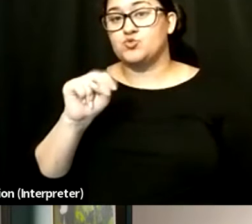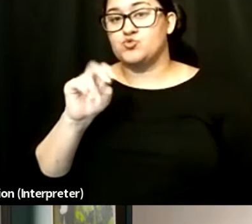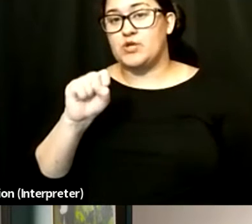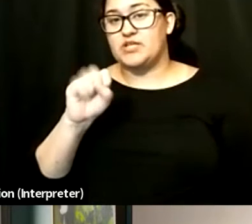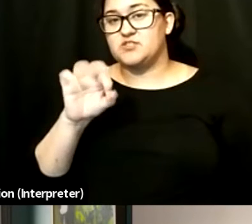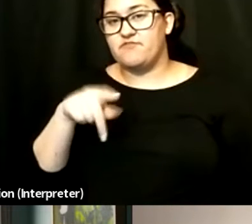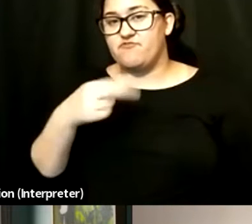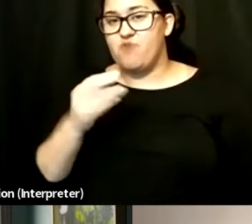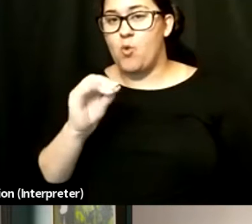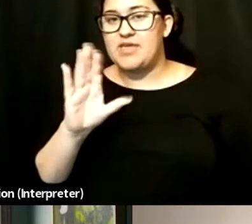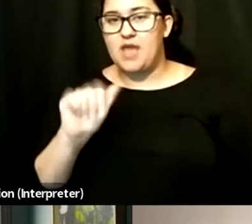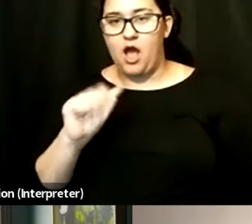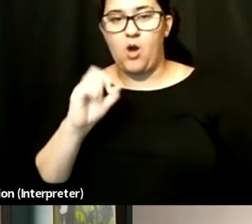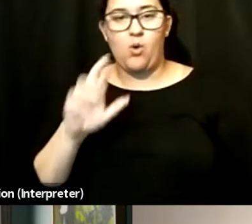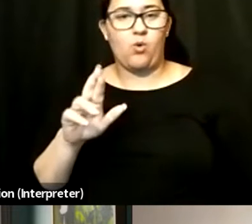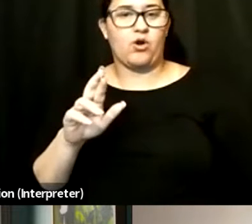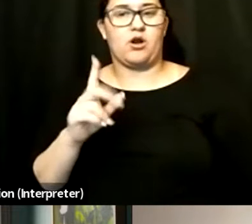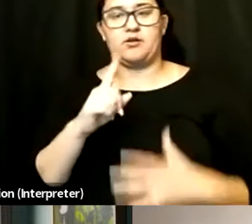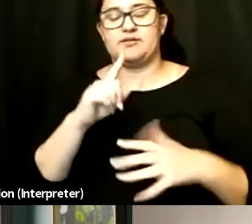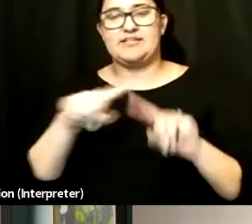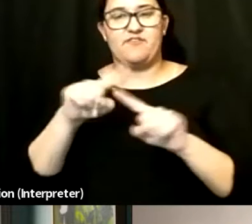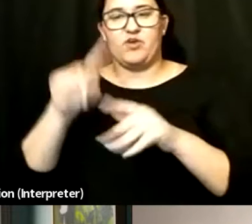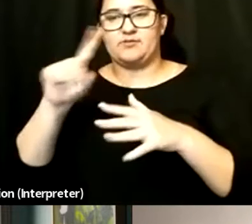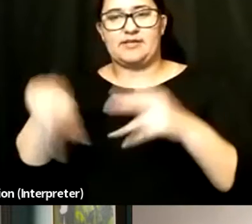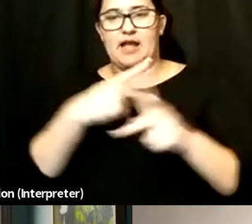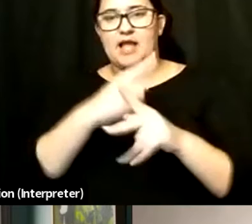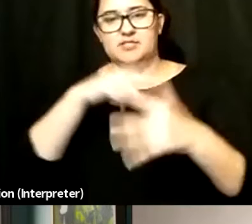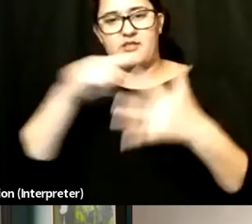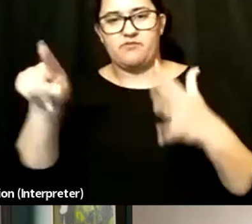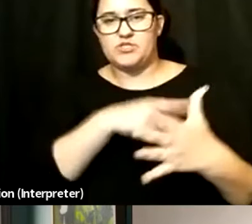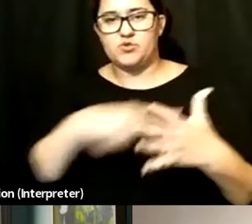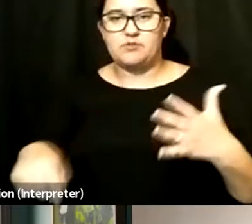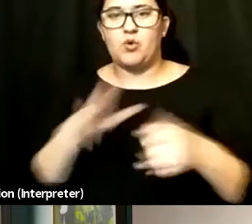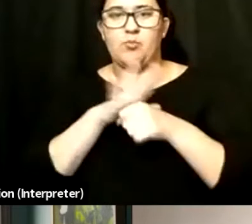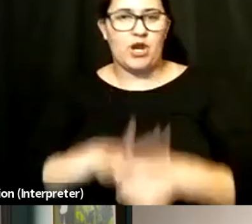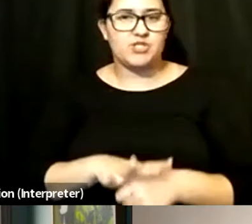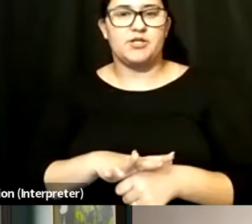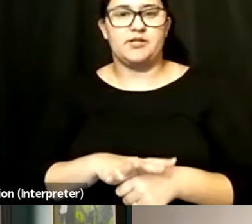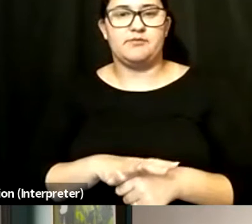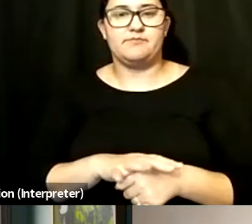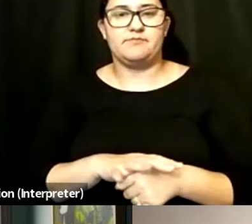who are disconnected from medical care based off of medical